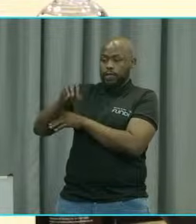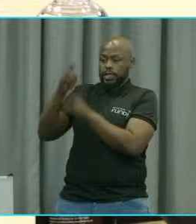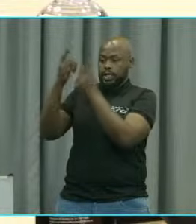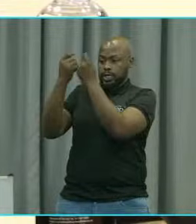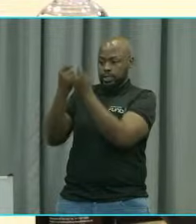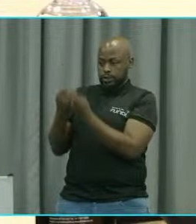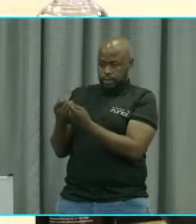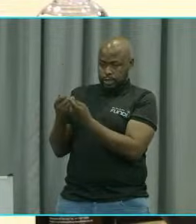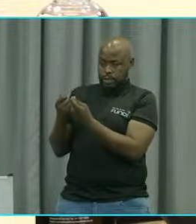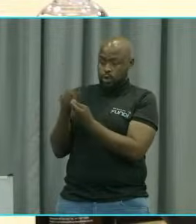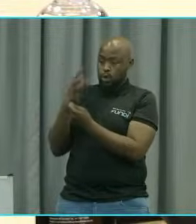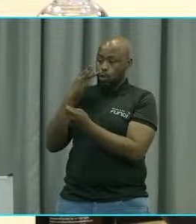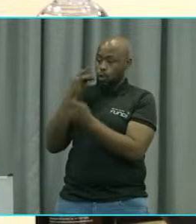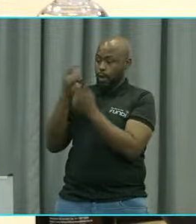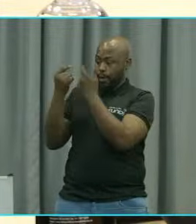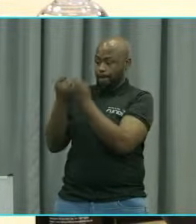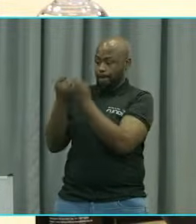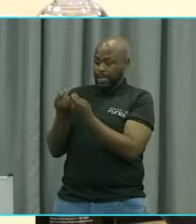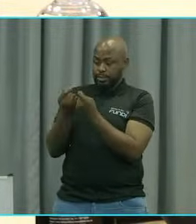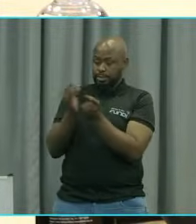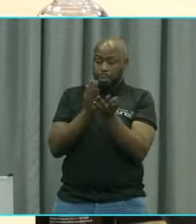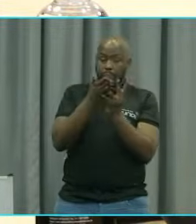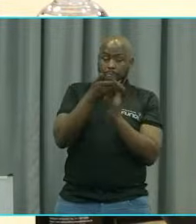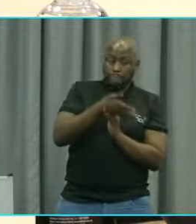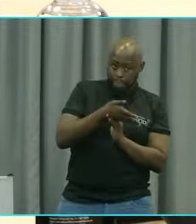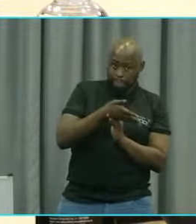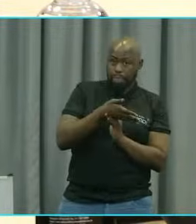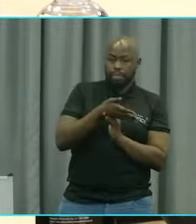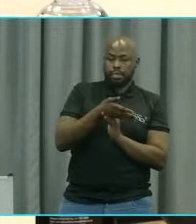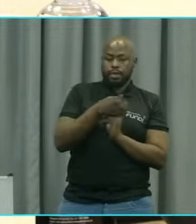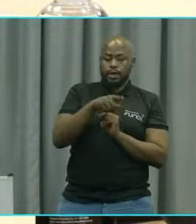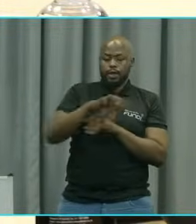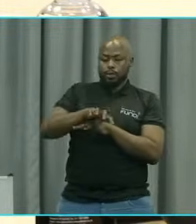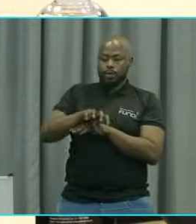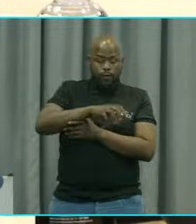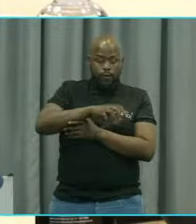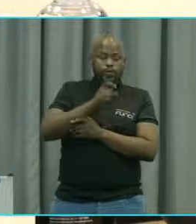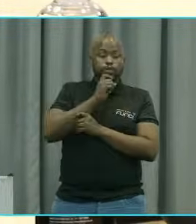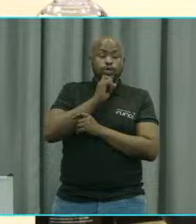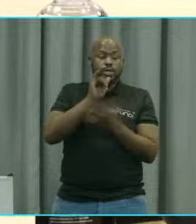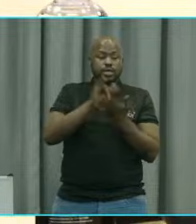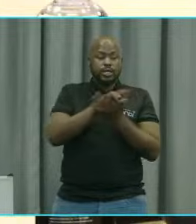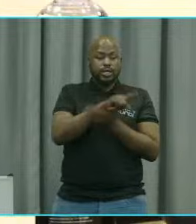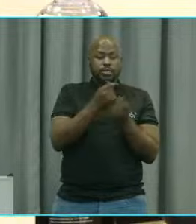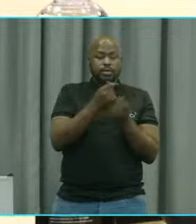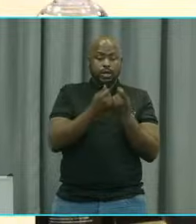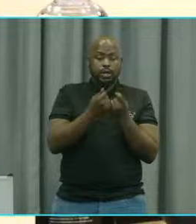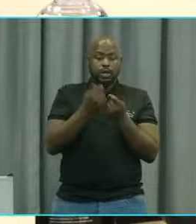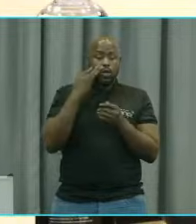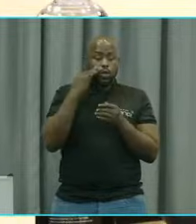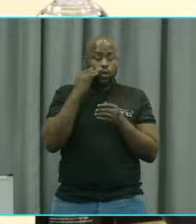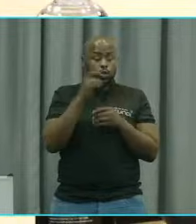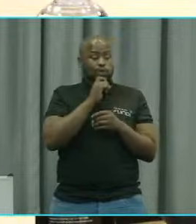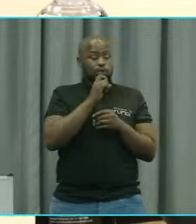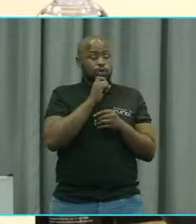when that money lands in provinces, it is now overtaken by, if you go to Schedule 2 of the Constitution, it states